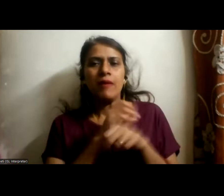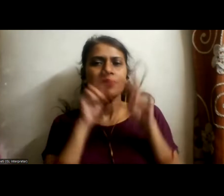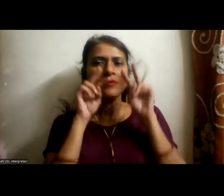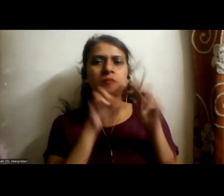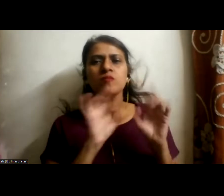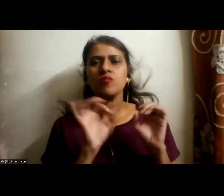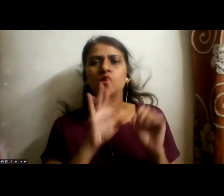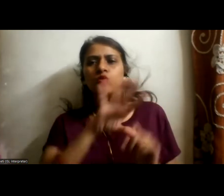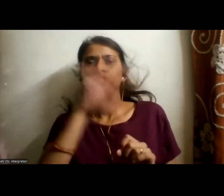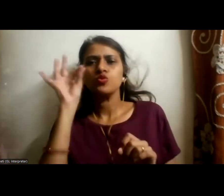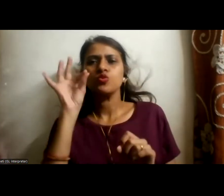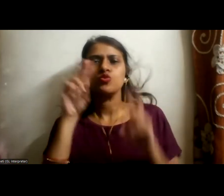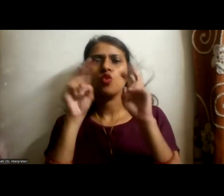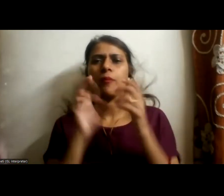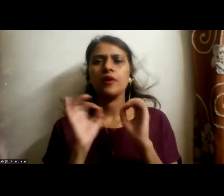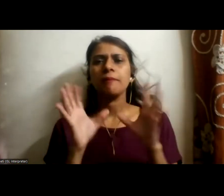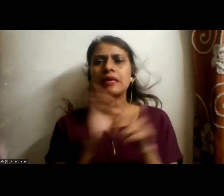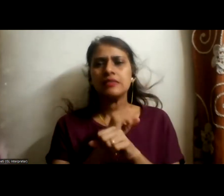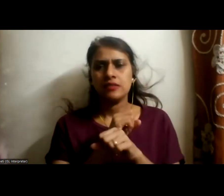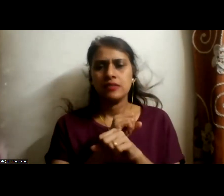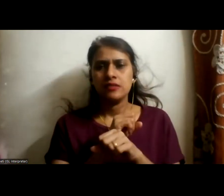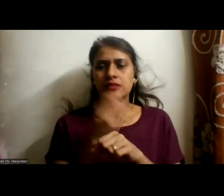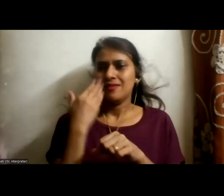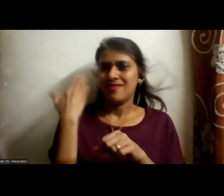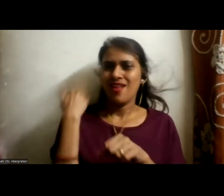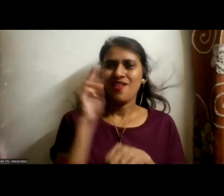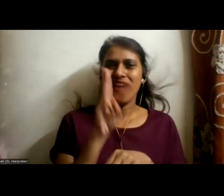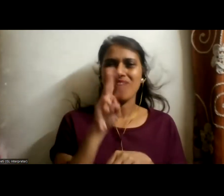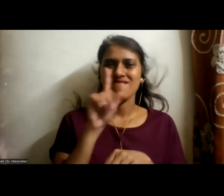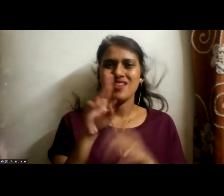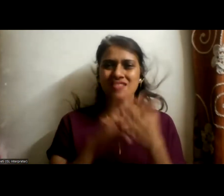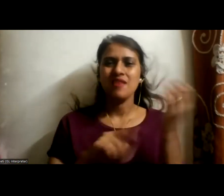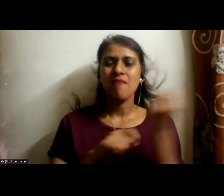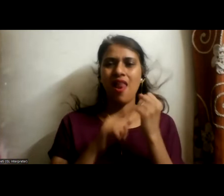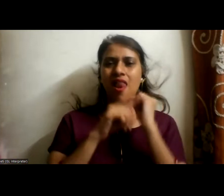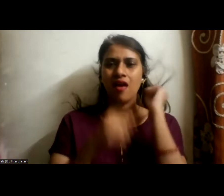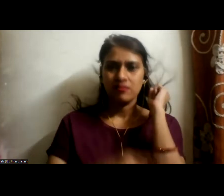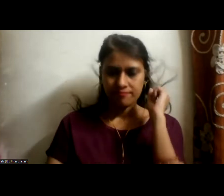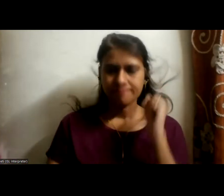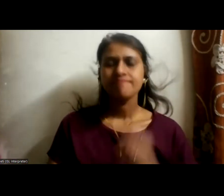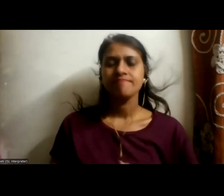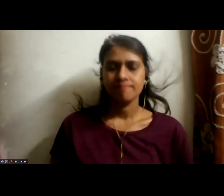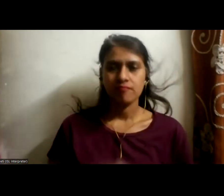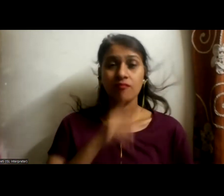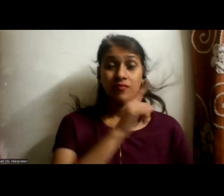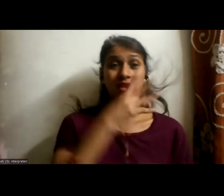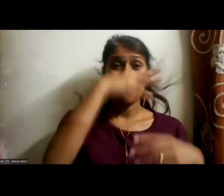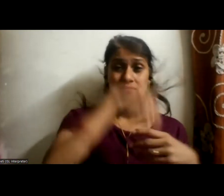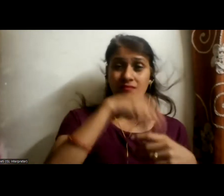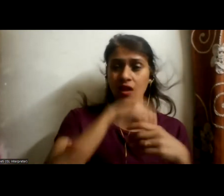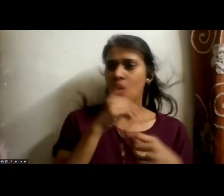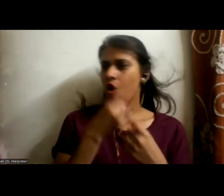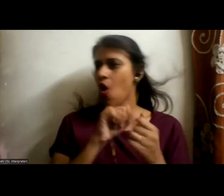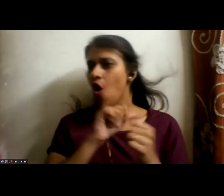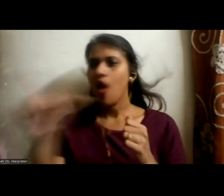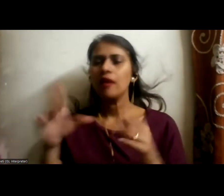See guys, I'll do one thing. Or I have been monitoring all the classes. Not everyone is attending the lectures. And